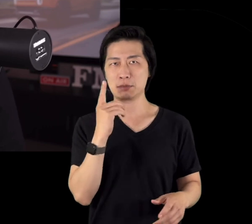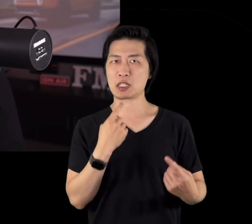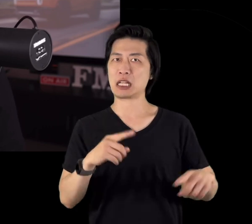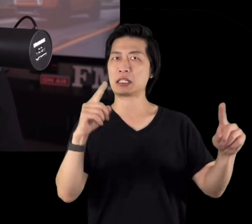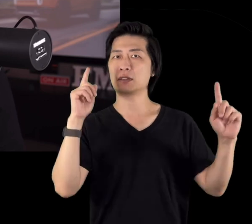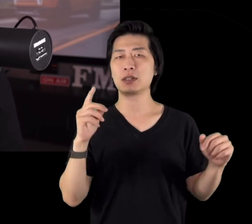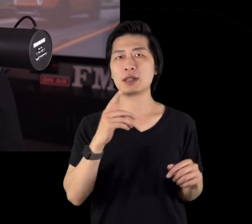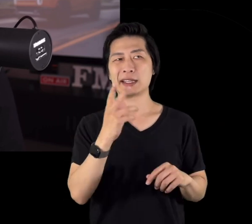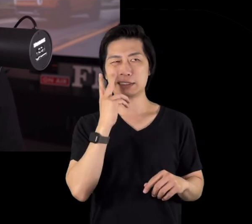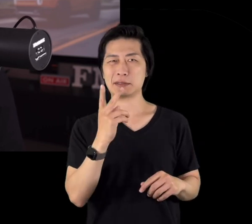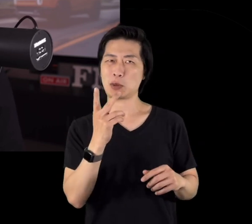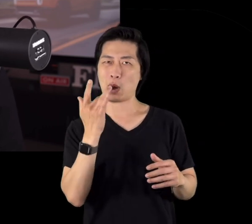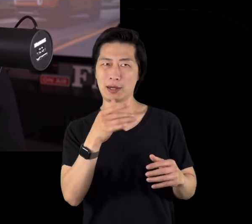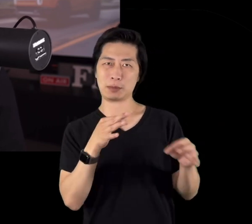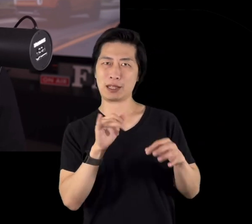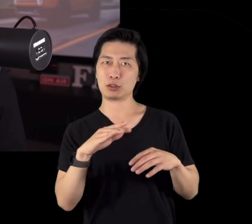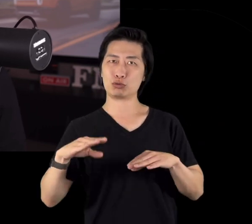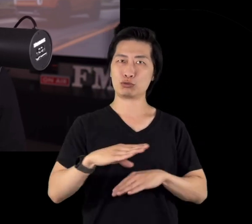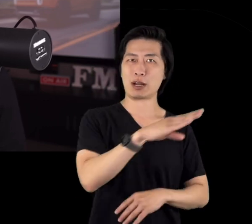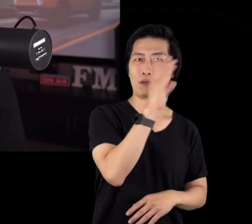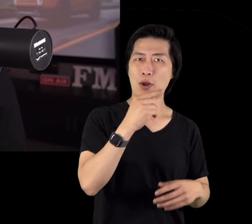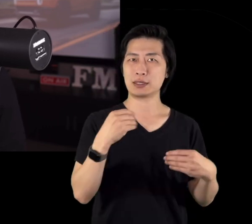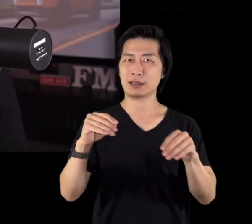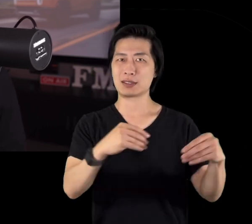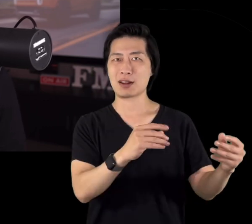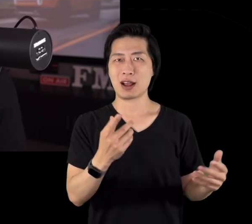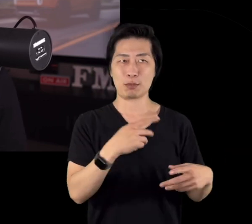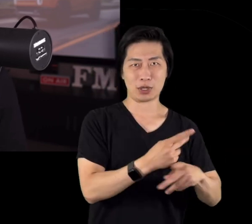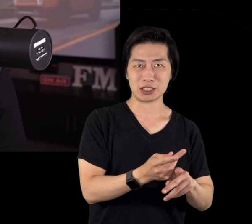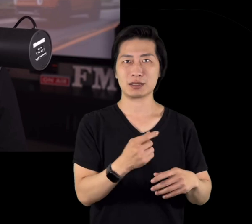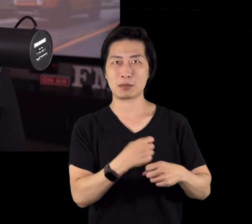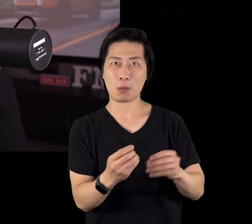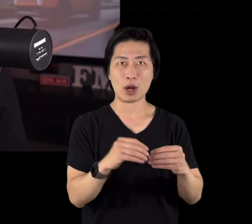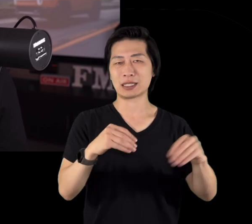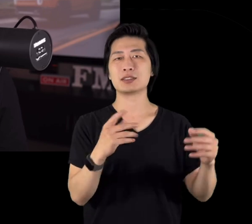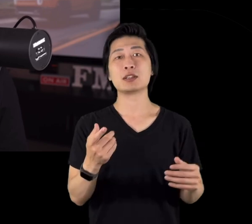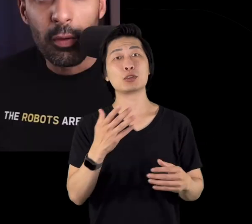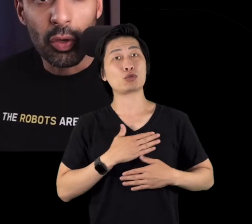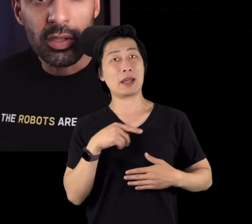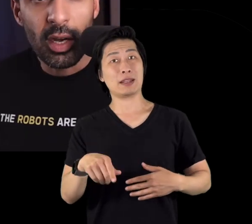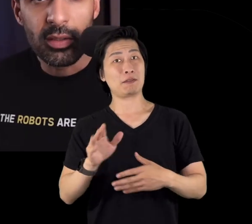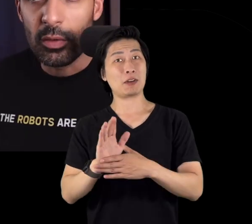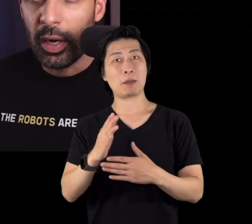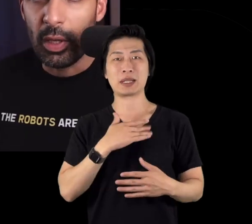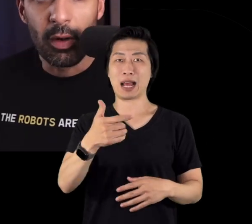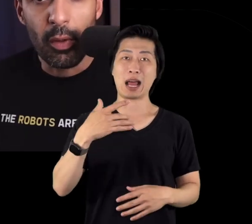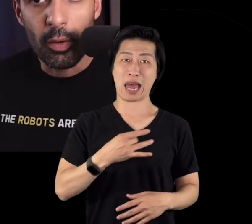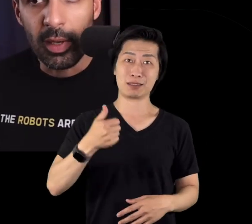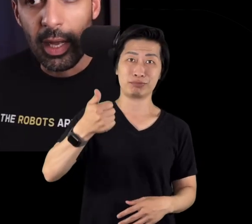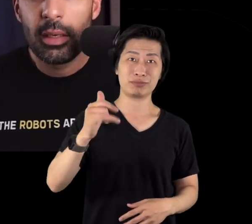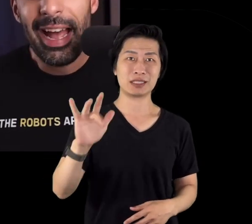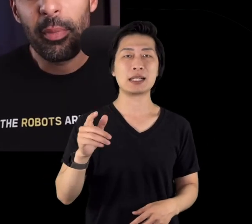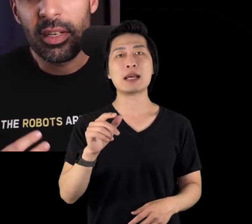some success as of late, and describes their recent trends, I believe, from a delivery perspective and a production perspective. If you're enjoying this content so far, I would love it if you